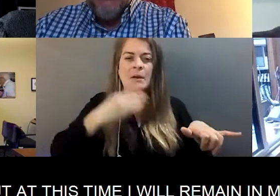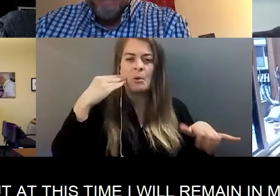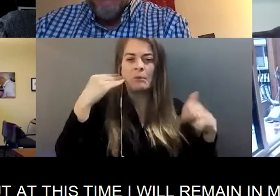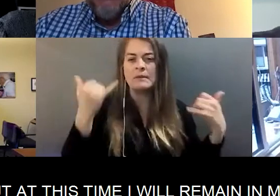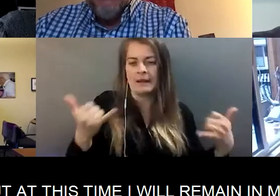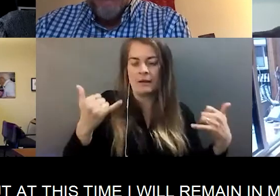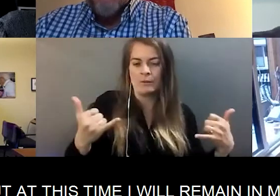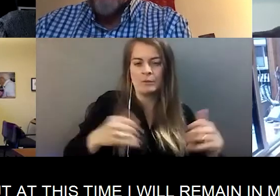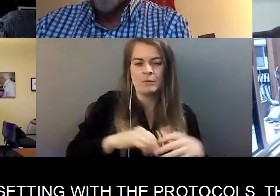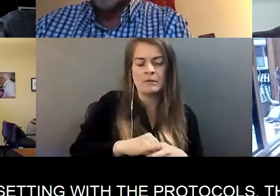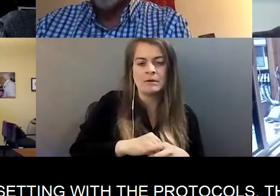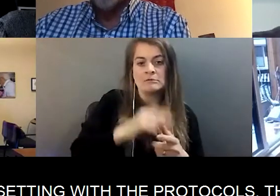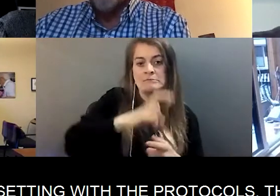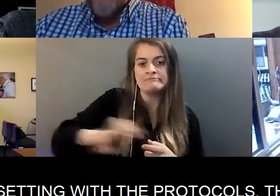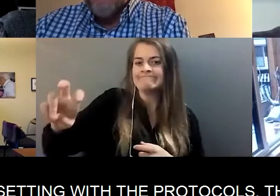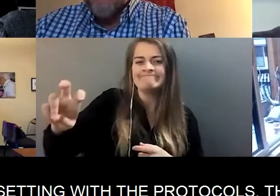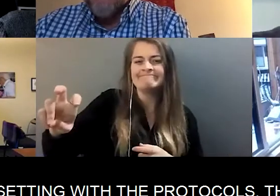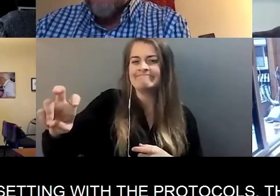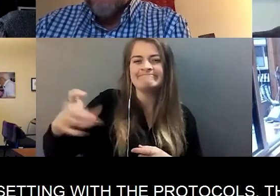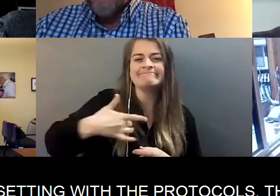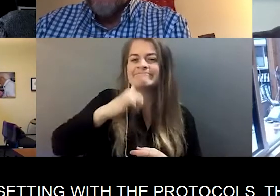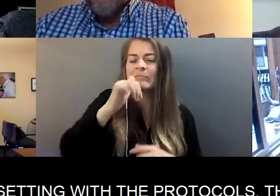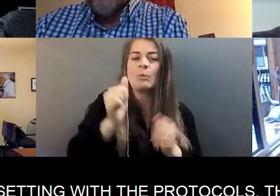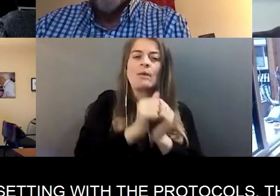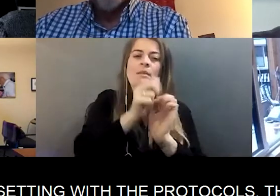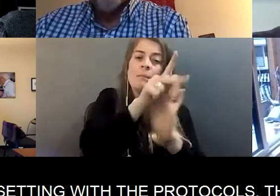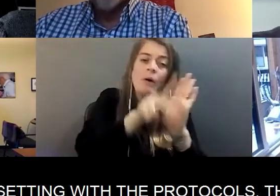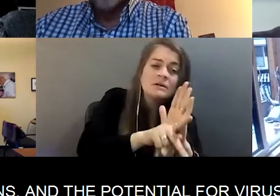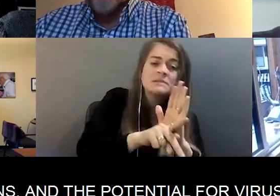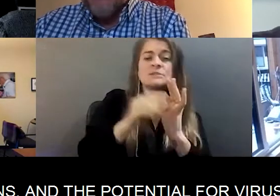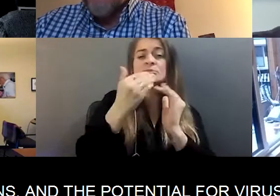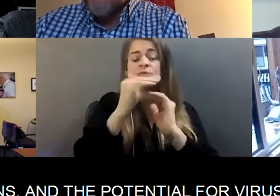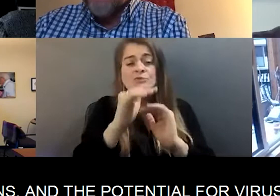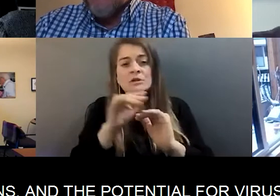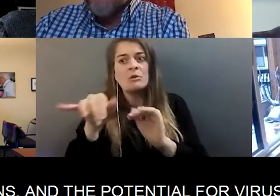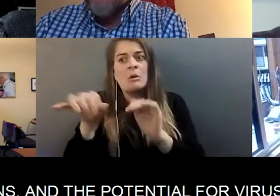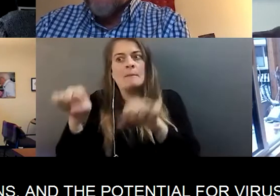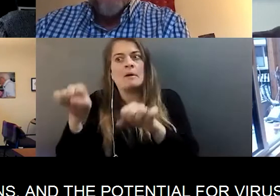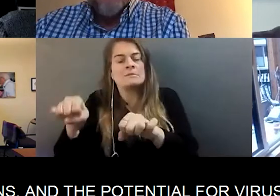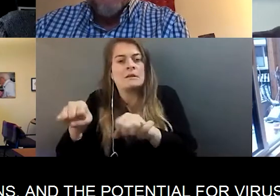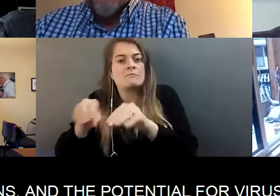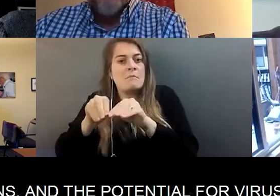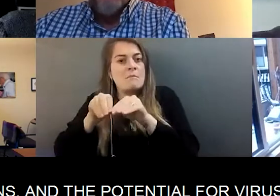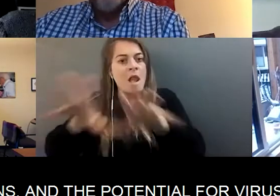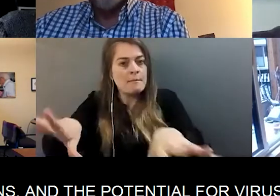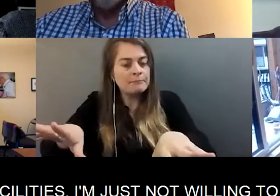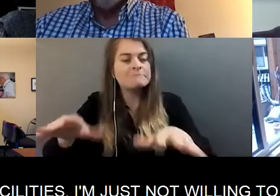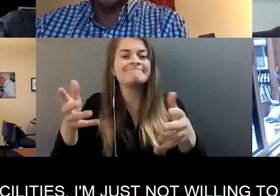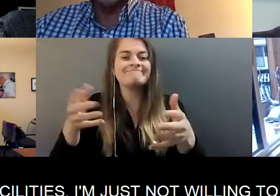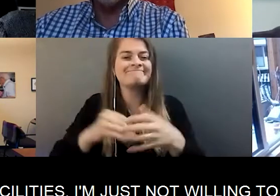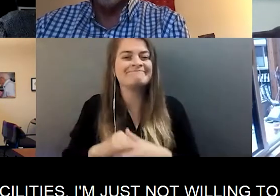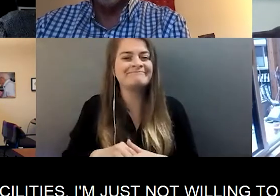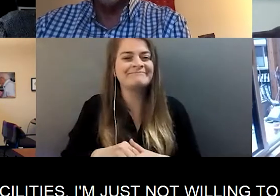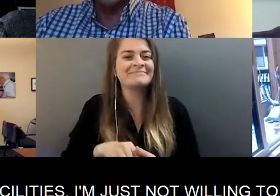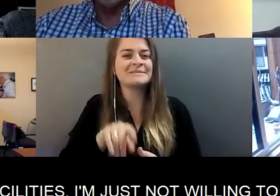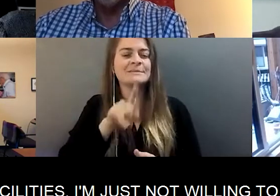setting. With the protocols, the restrictions, and the potential for virus infection in care facilities, I'm